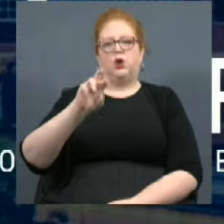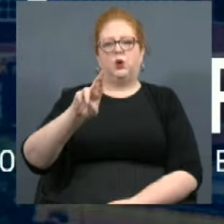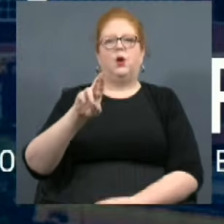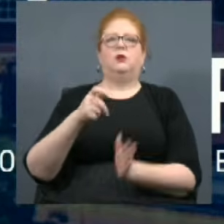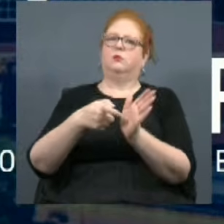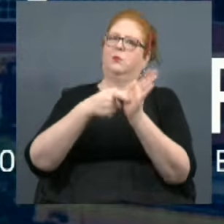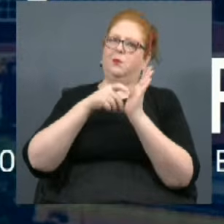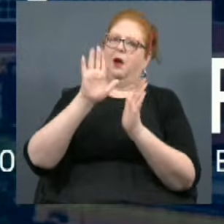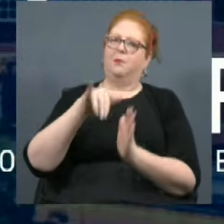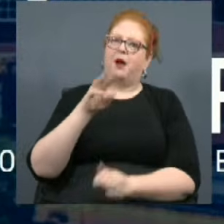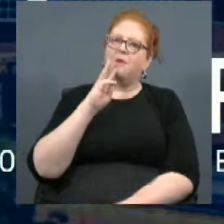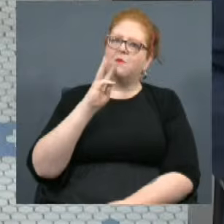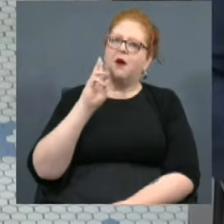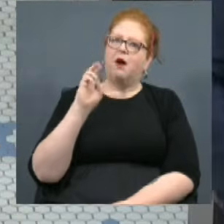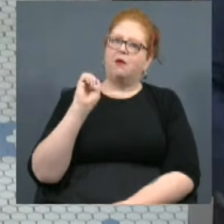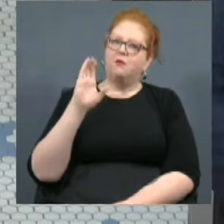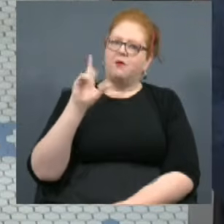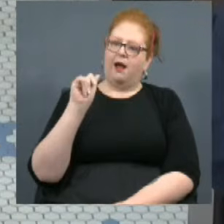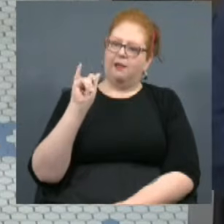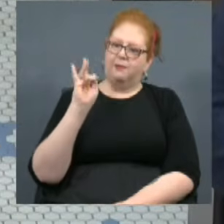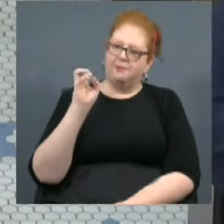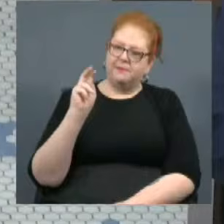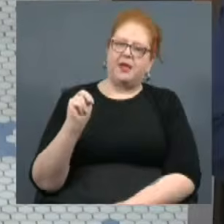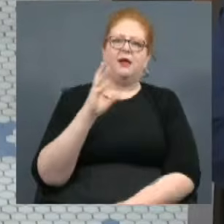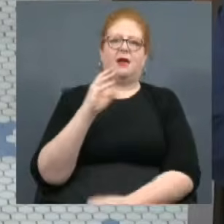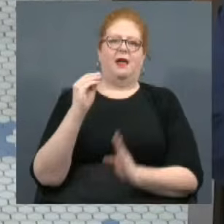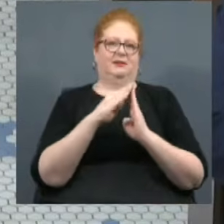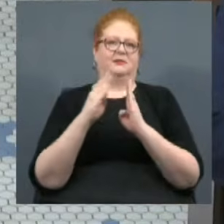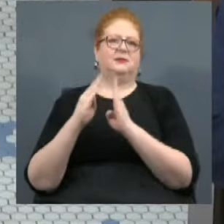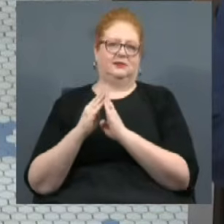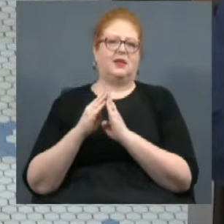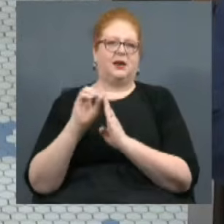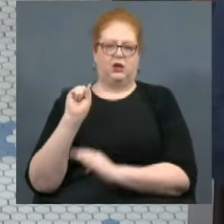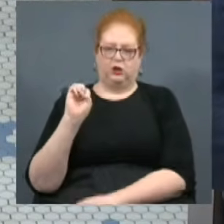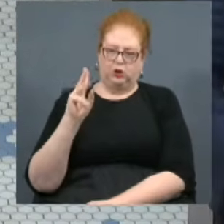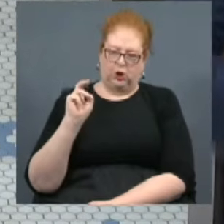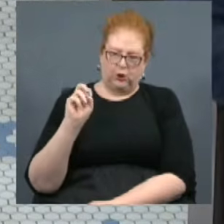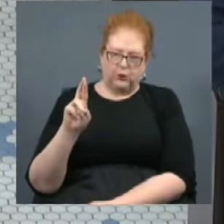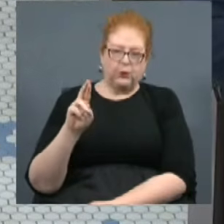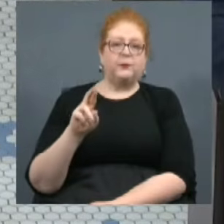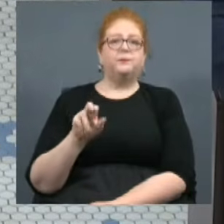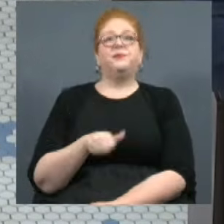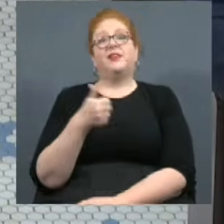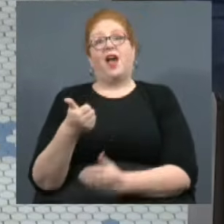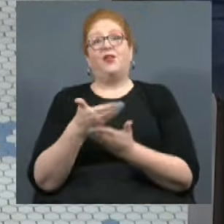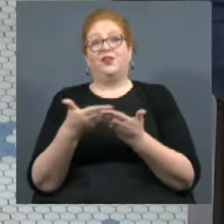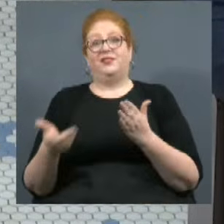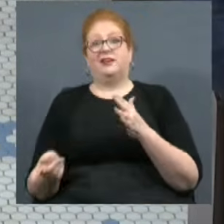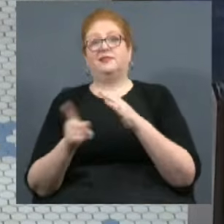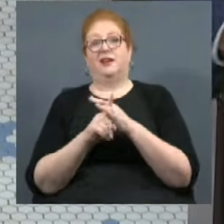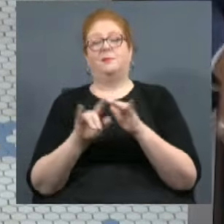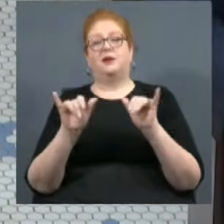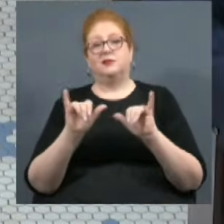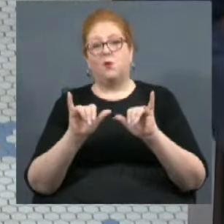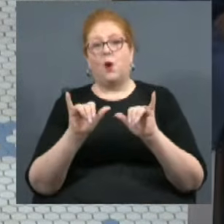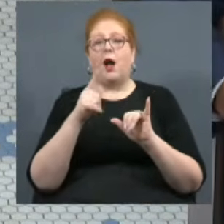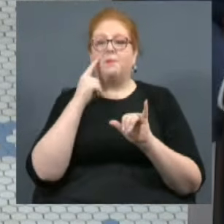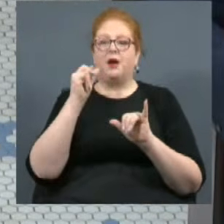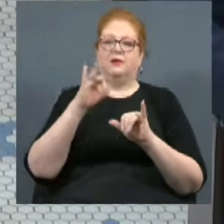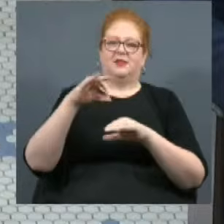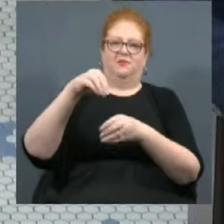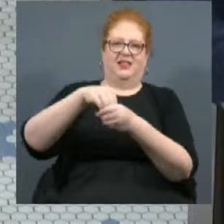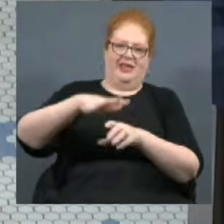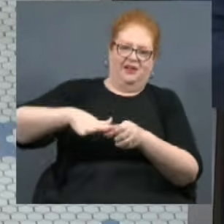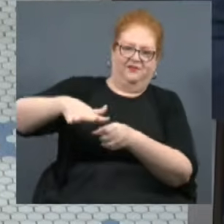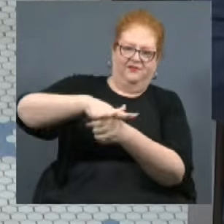civil engineer. And we had some other things that came into play as far as infill. And then also